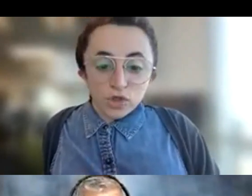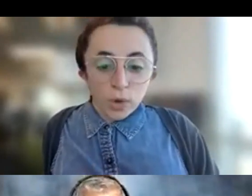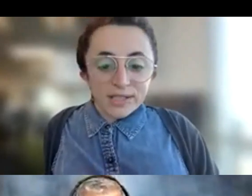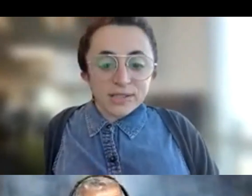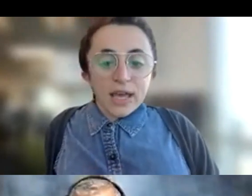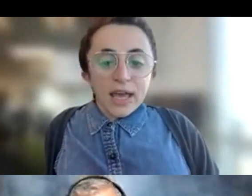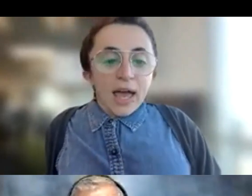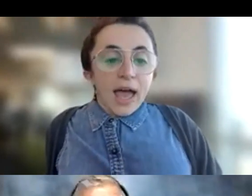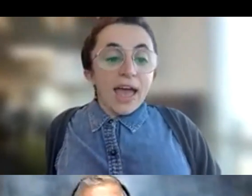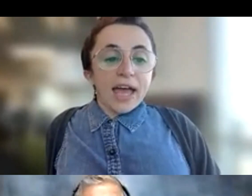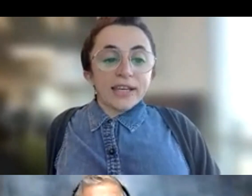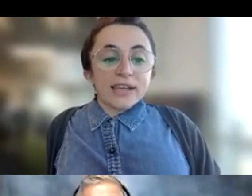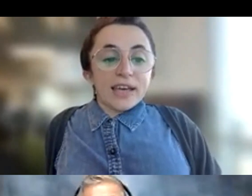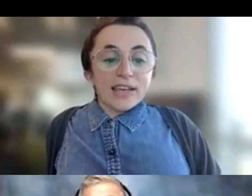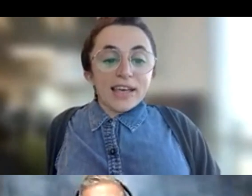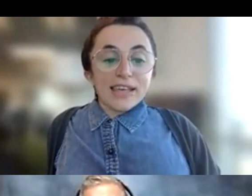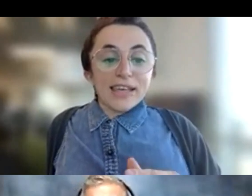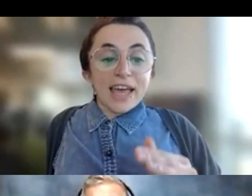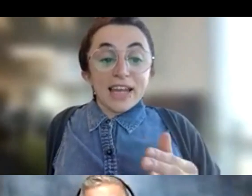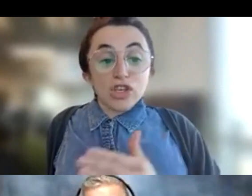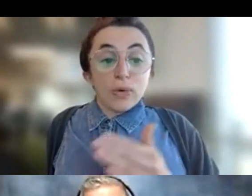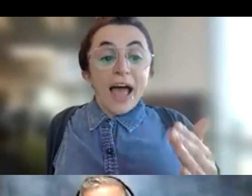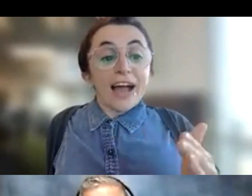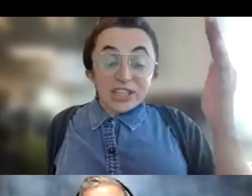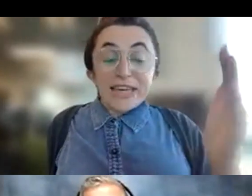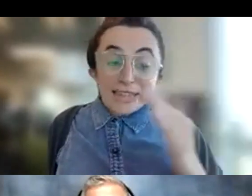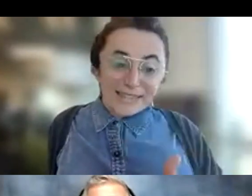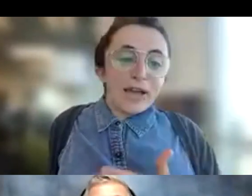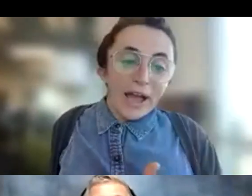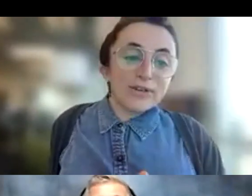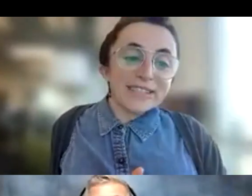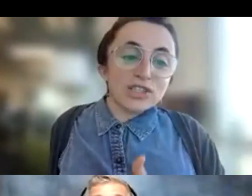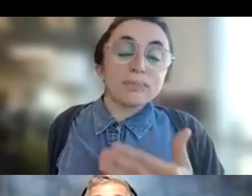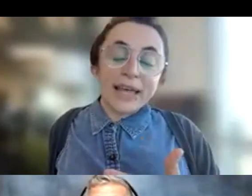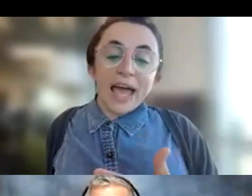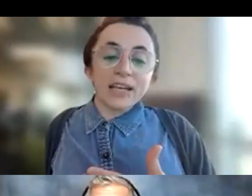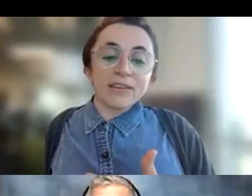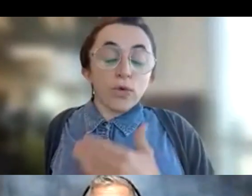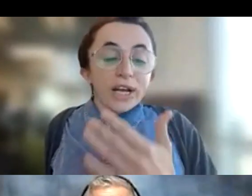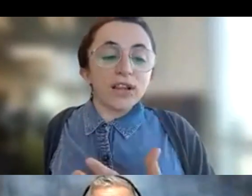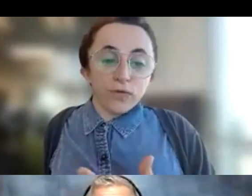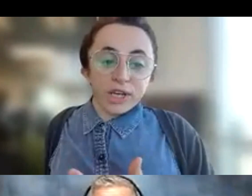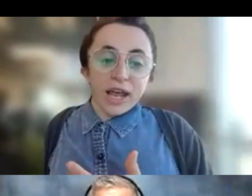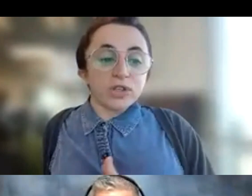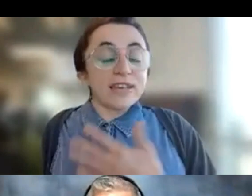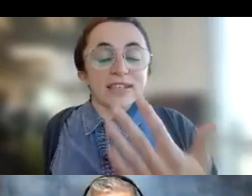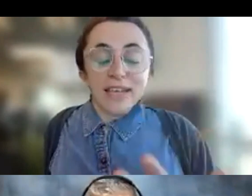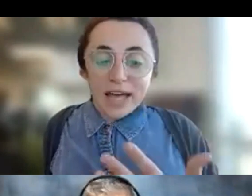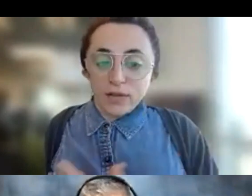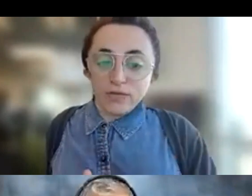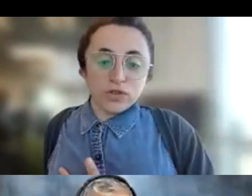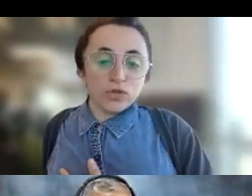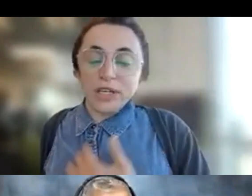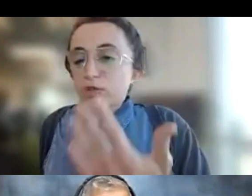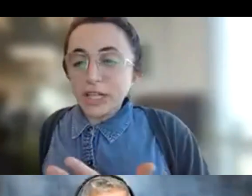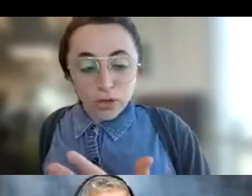communities of choice. And actually in the statewide transition plan for California, which has a deadline